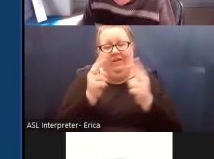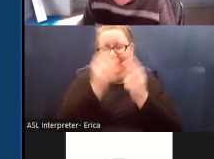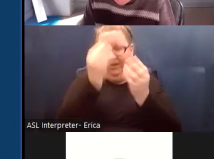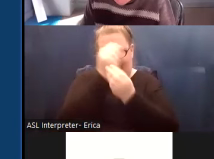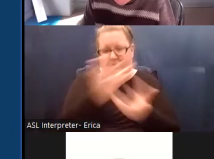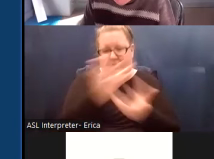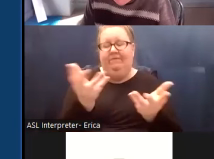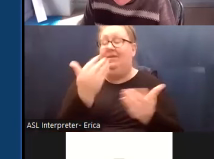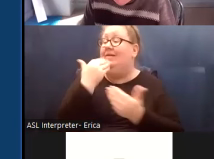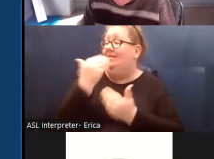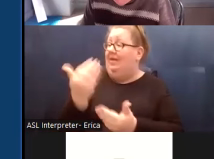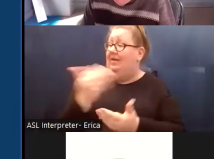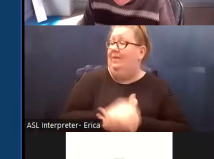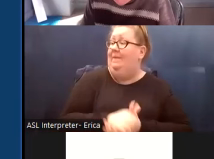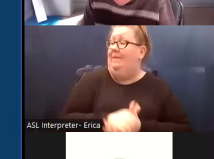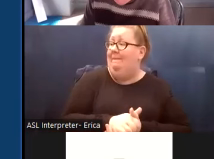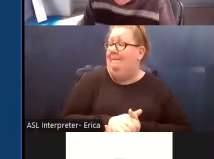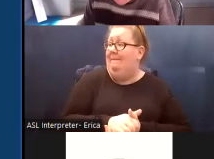Well, thank you.